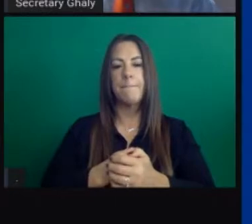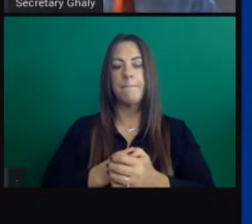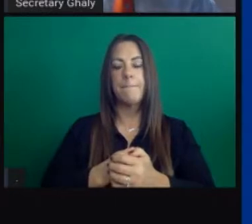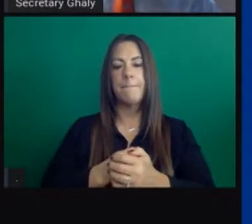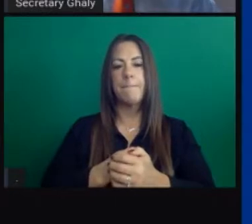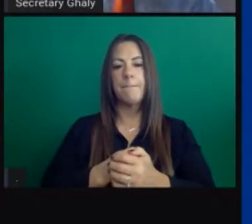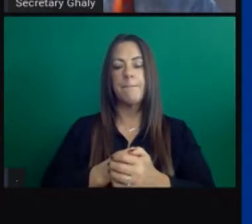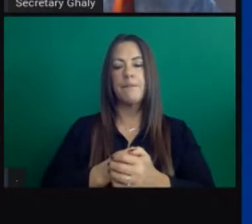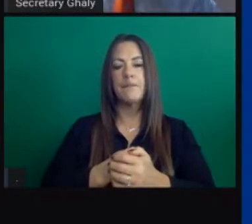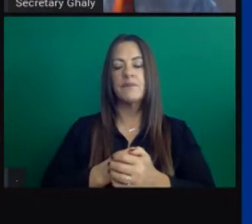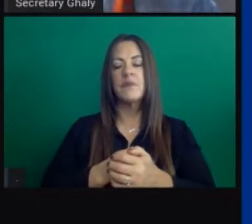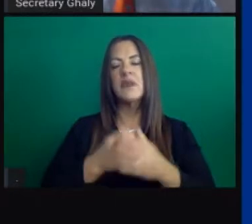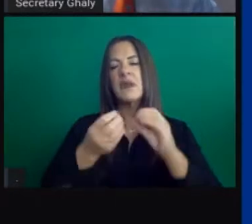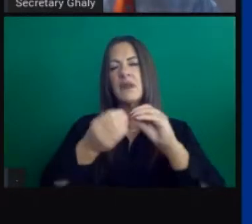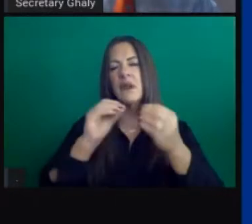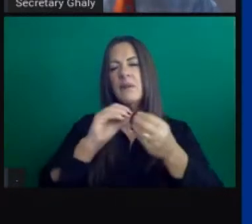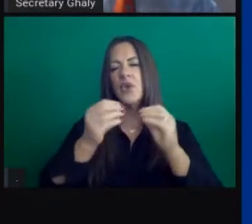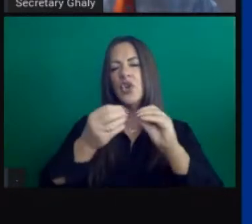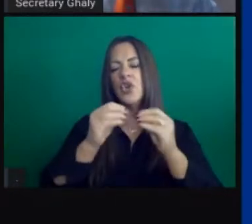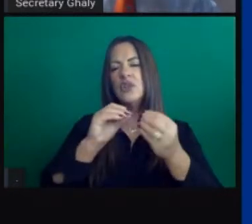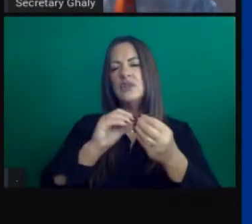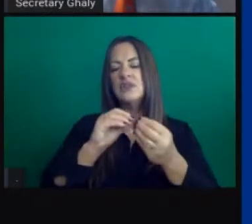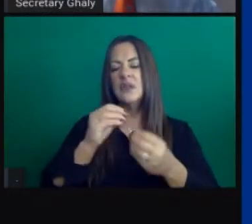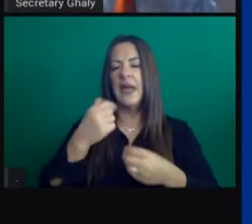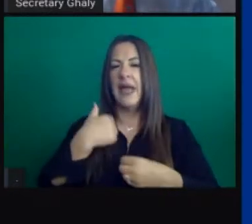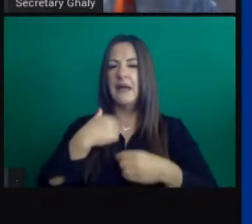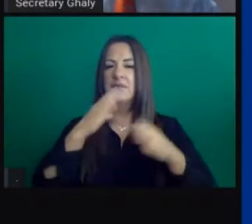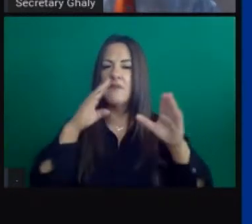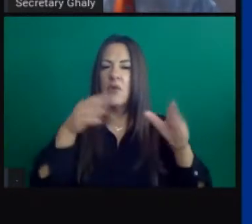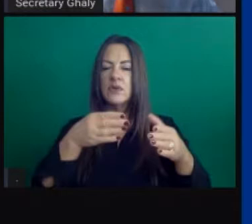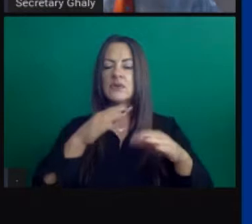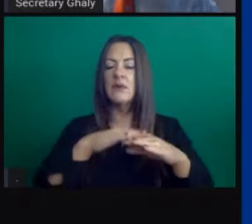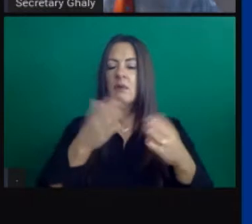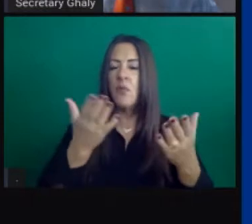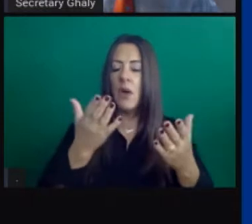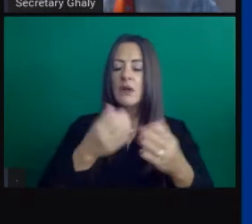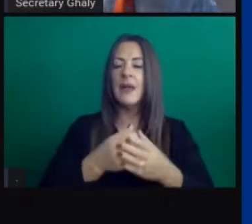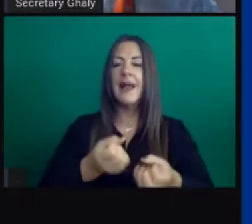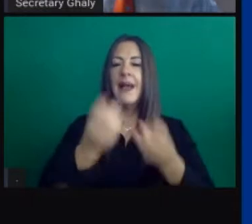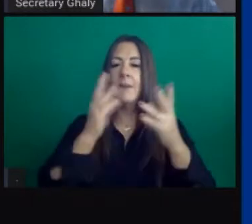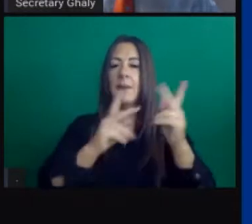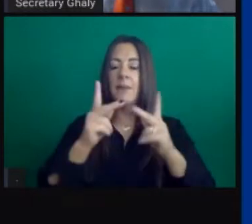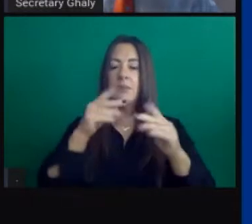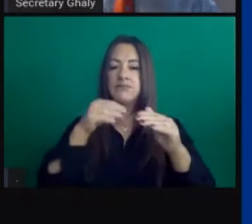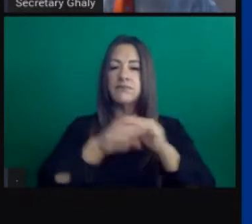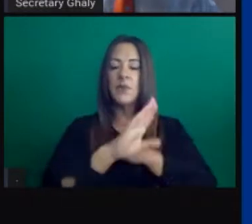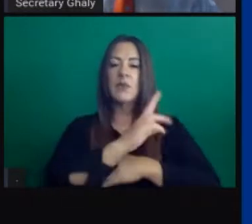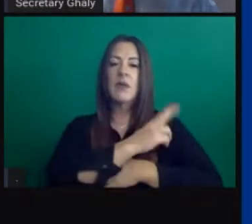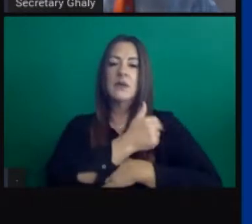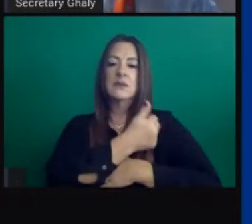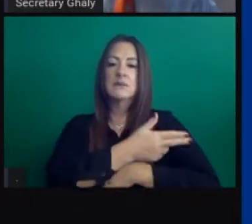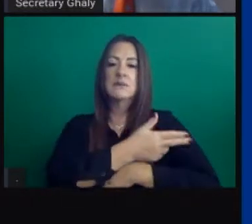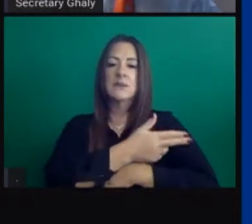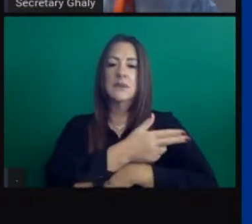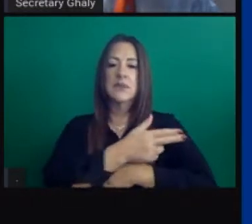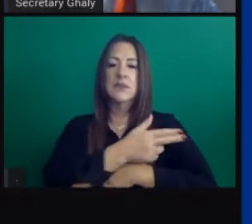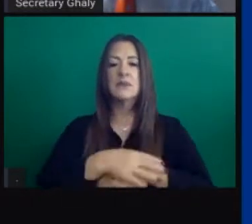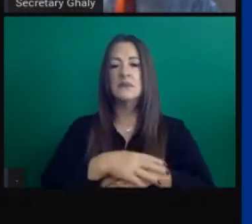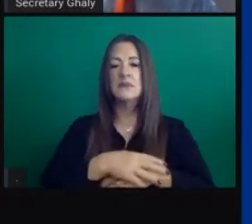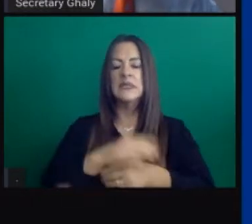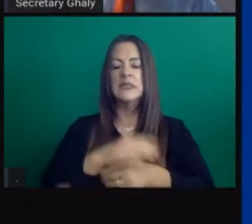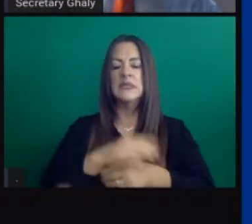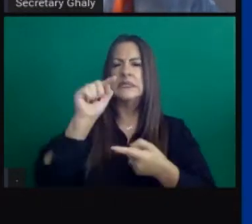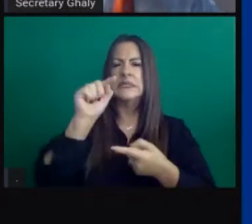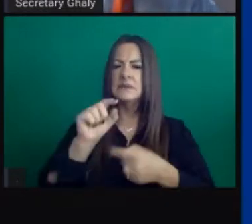Numbers that we've been focusing on quite a bit, the hospital numbers. You'll see for the first time in quite some time, we've had decreased